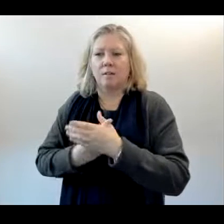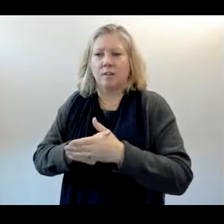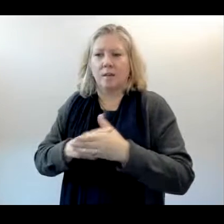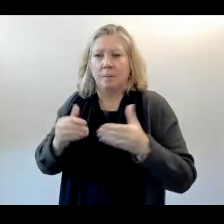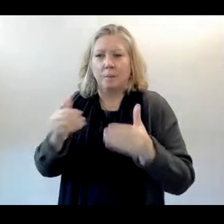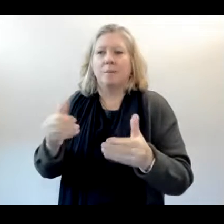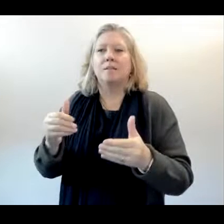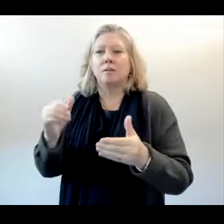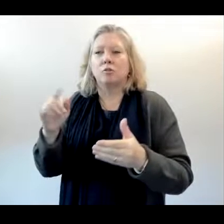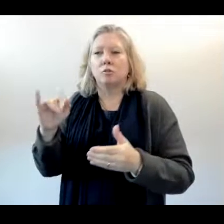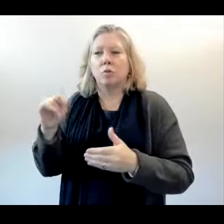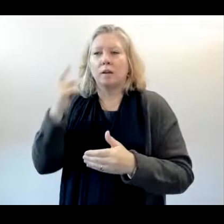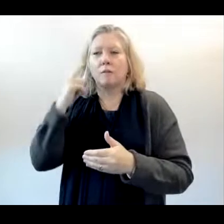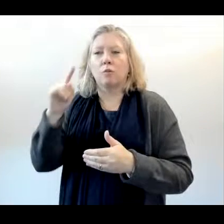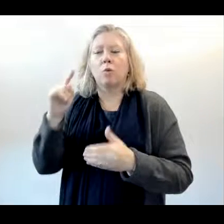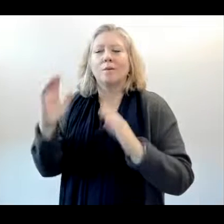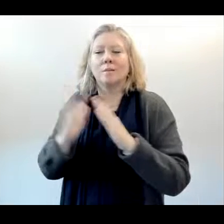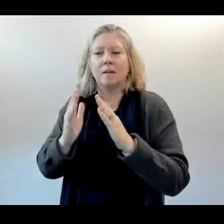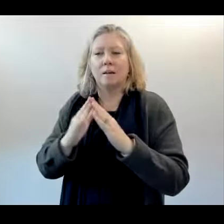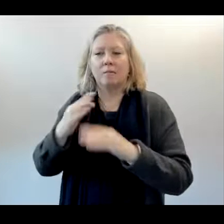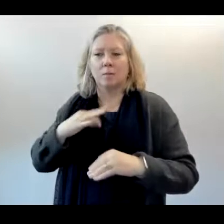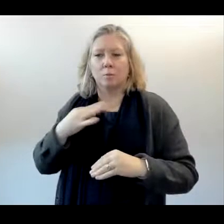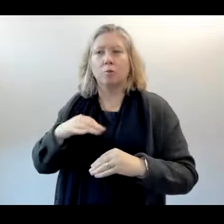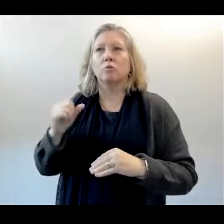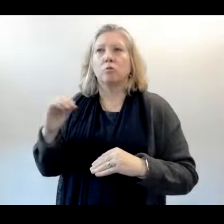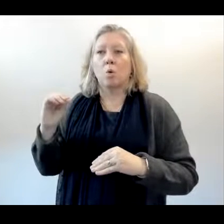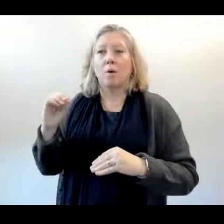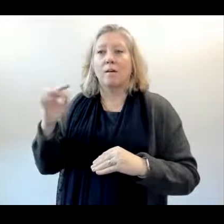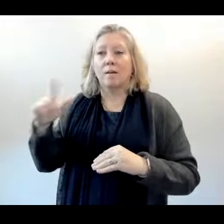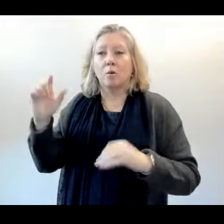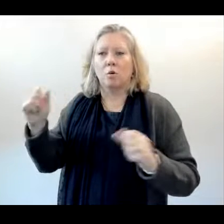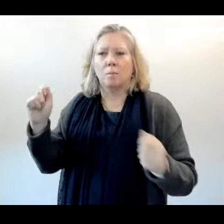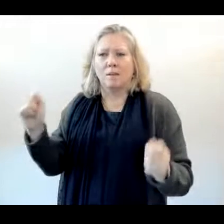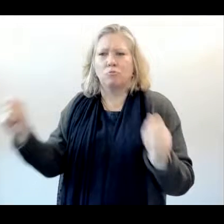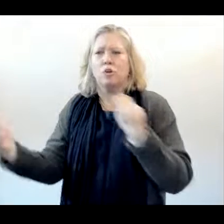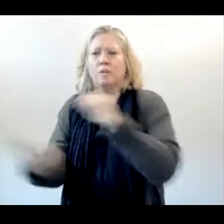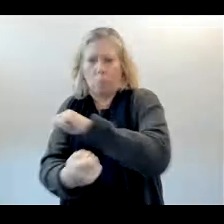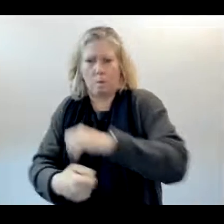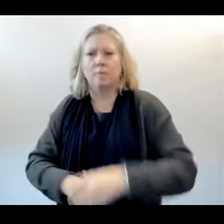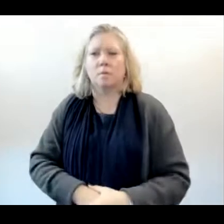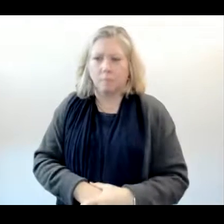city of Pittsburgh that will transform the Hill. Thank you.